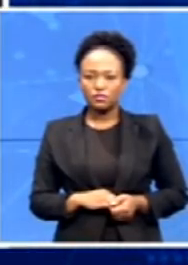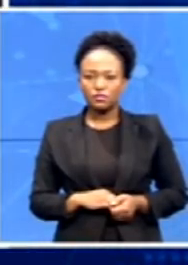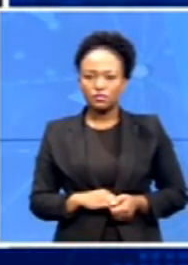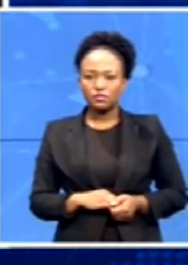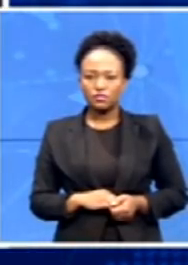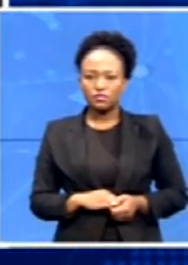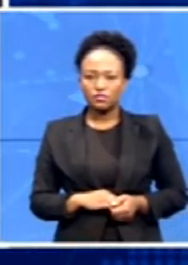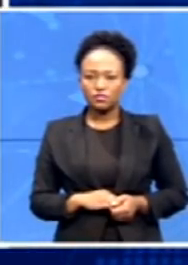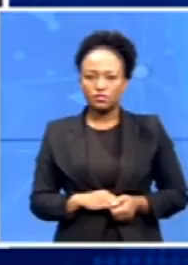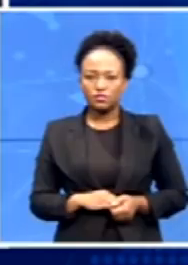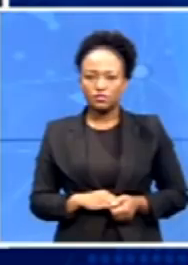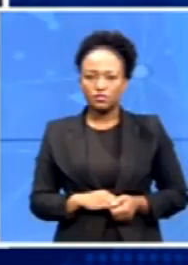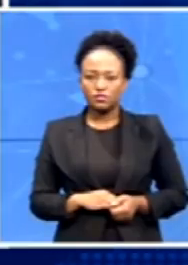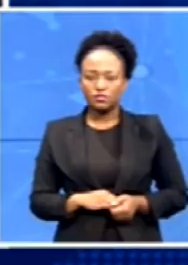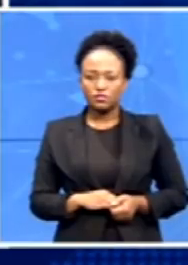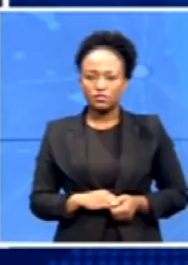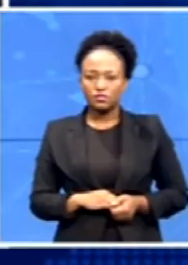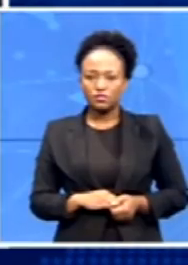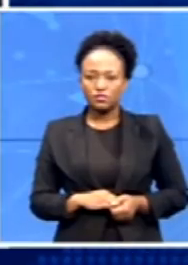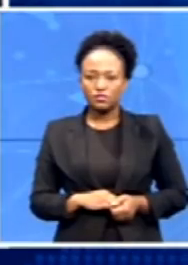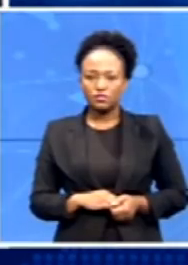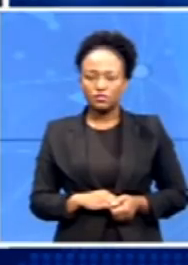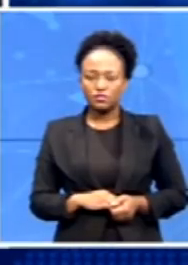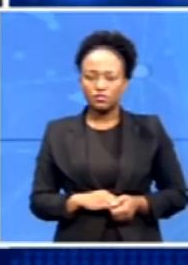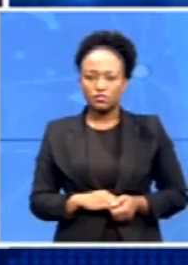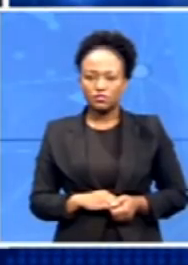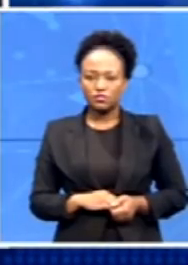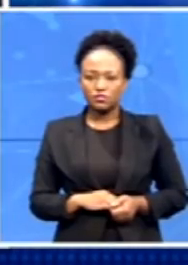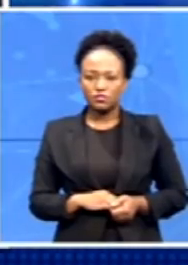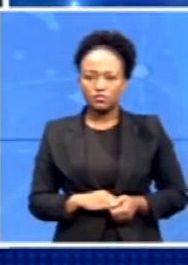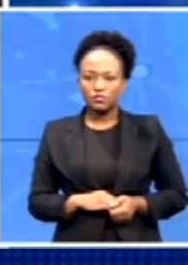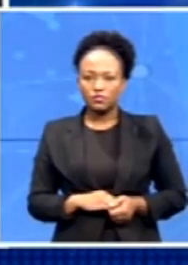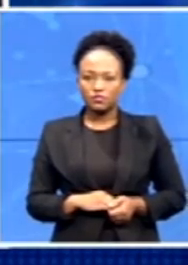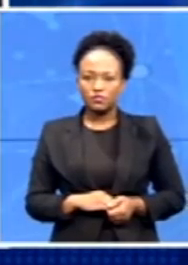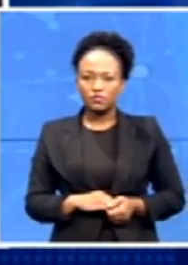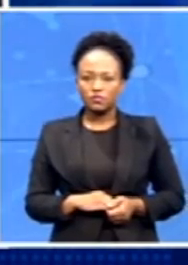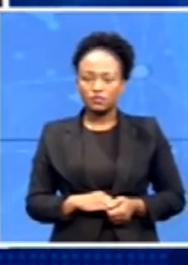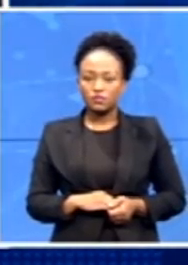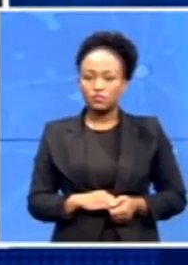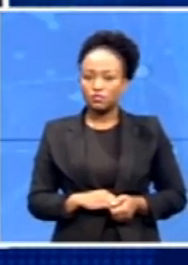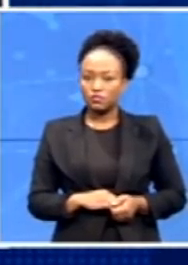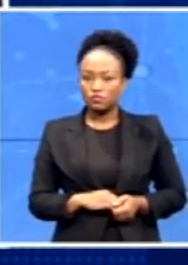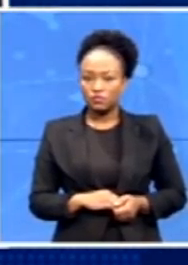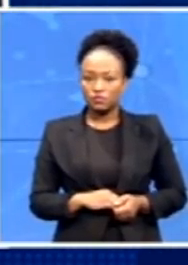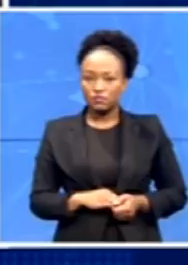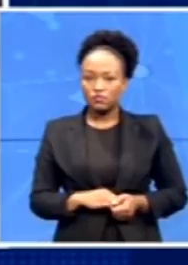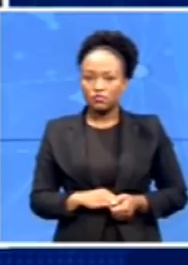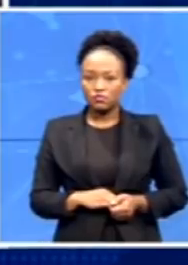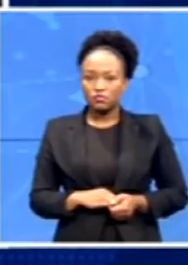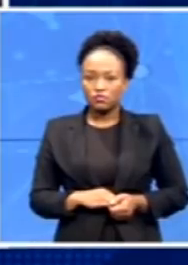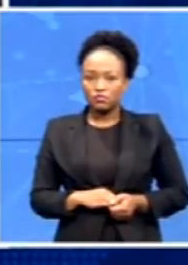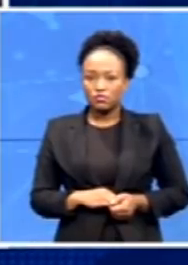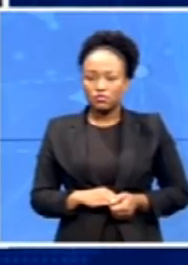It's paragraph 30. Yeah, but I want to read at the bottom. What? Paragraph 30. Yeah.